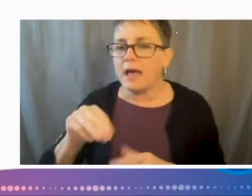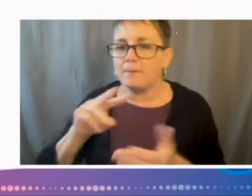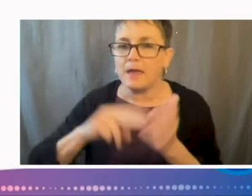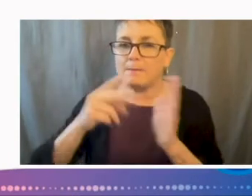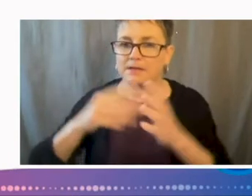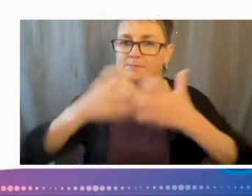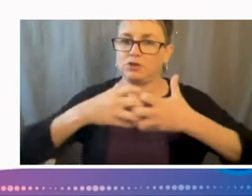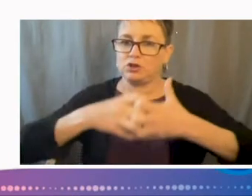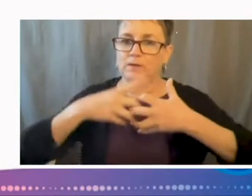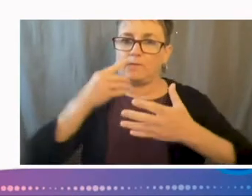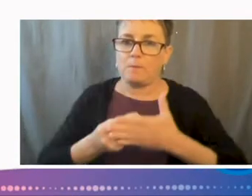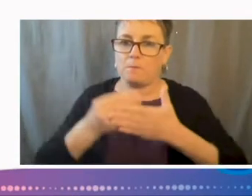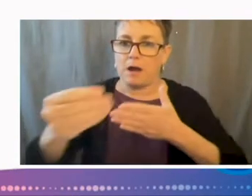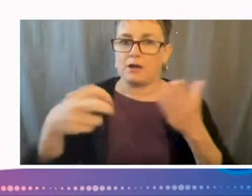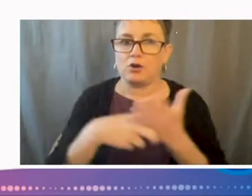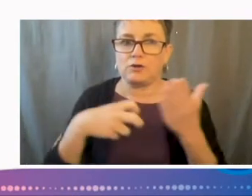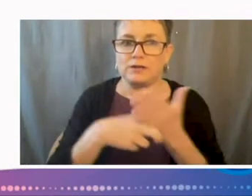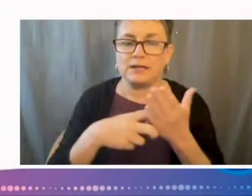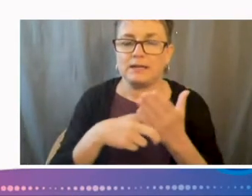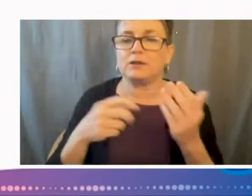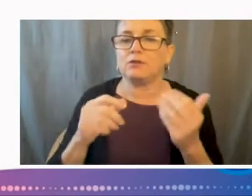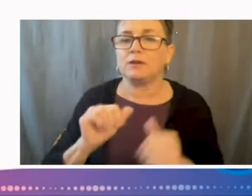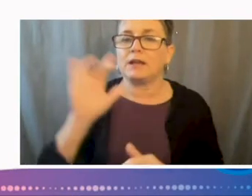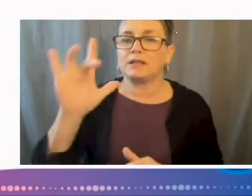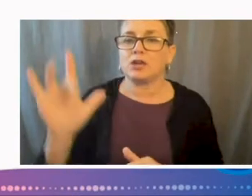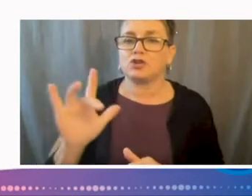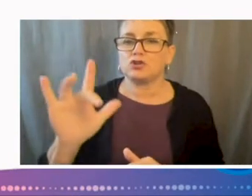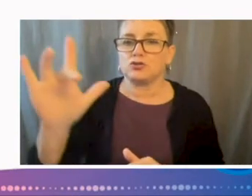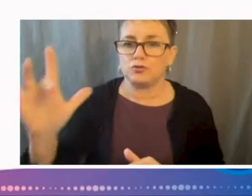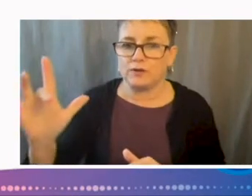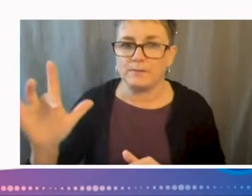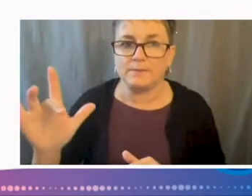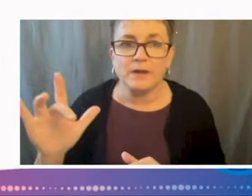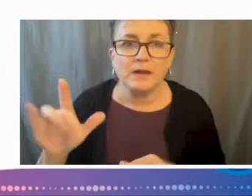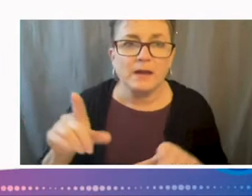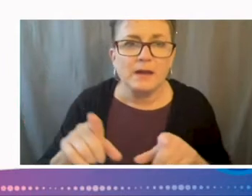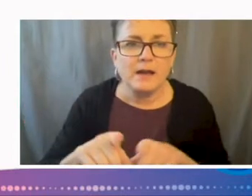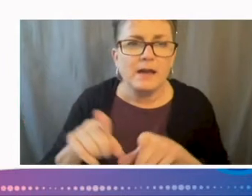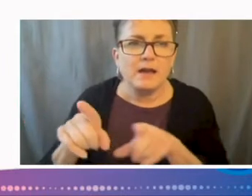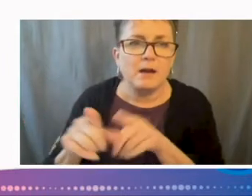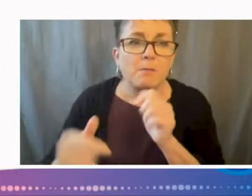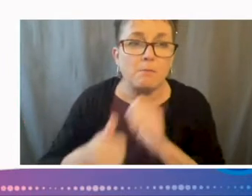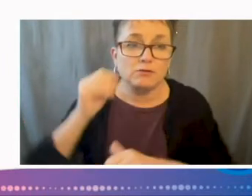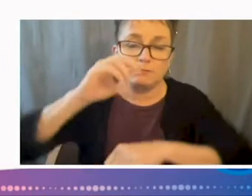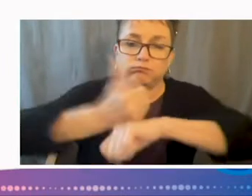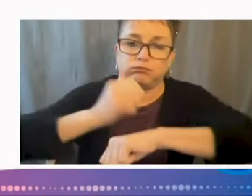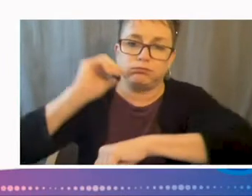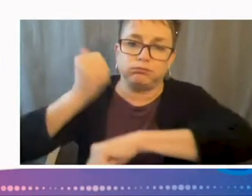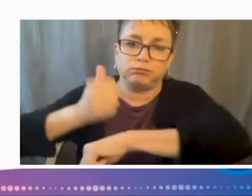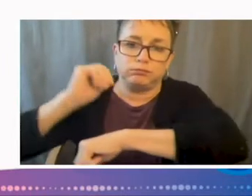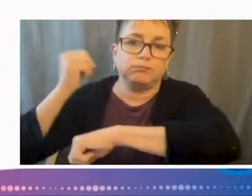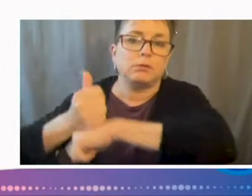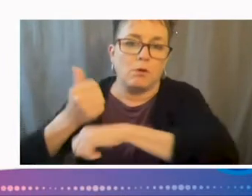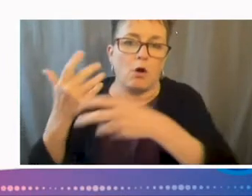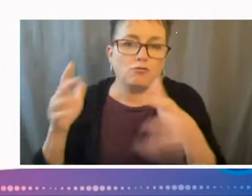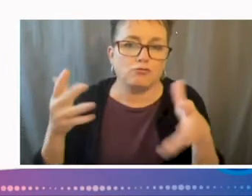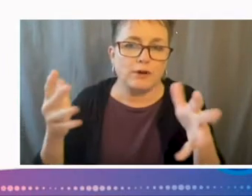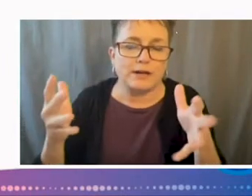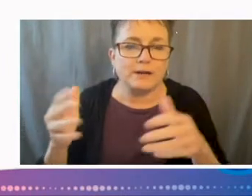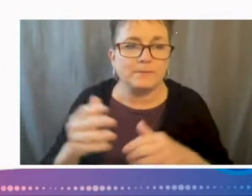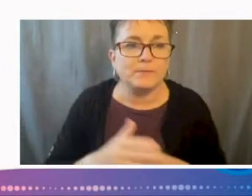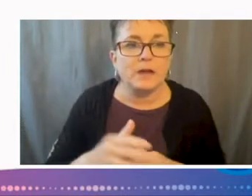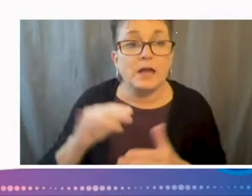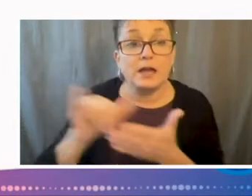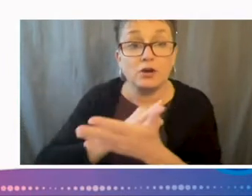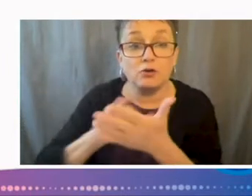audio capabilities. Departure monitors have been installed at most locations. At our New York terminals,